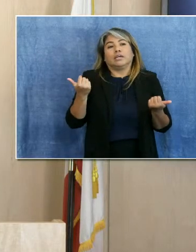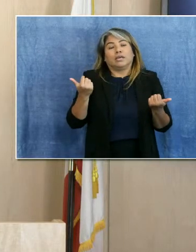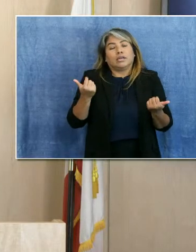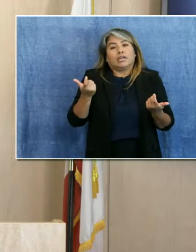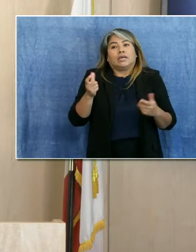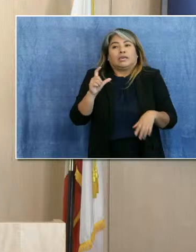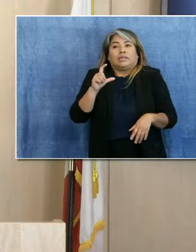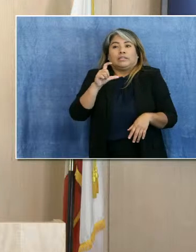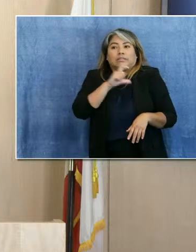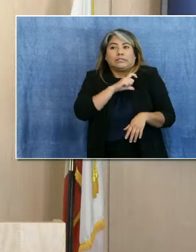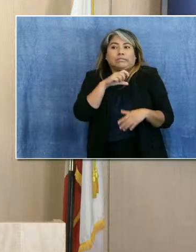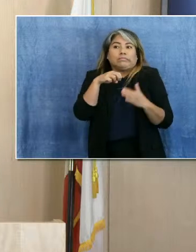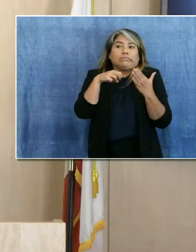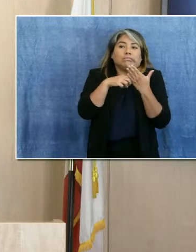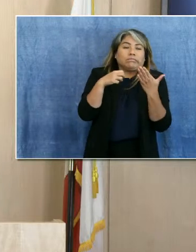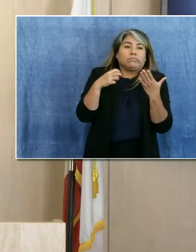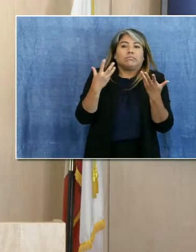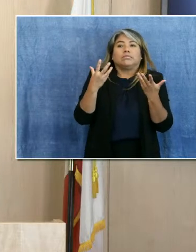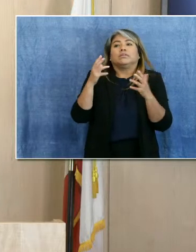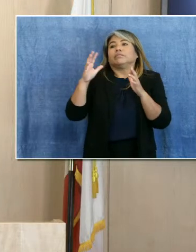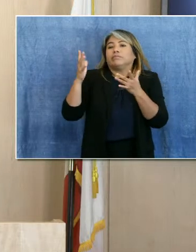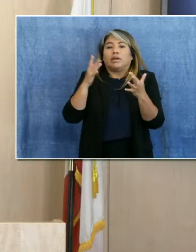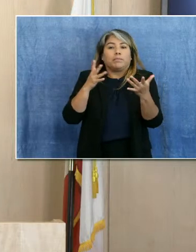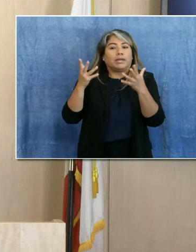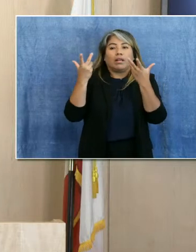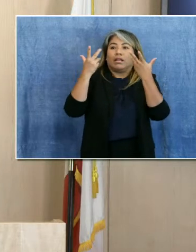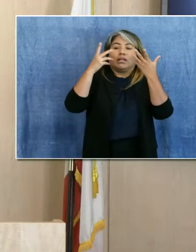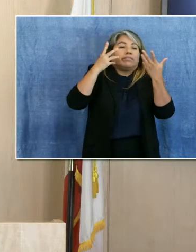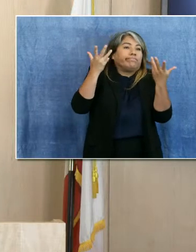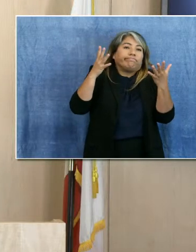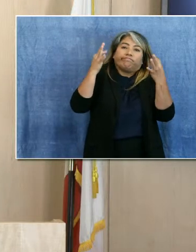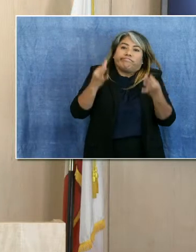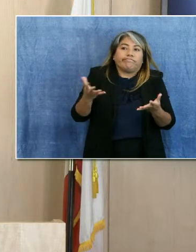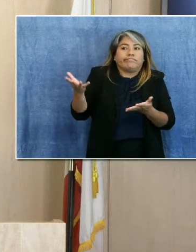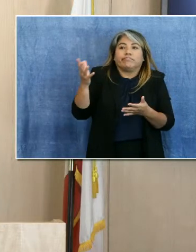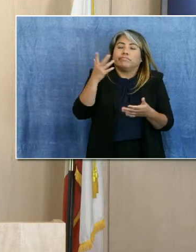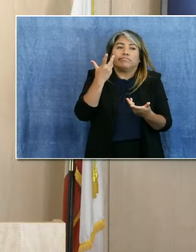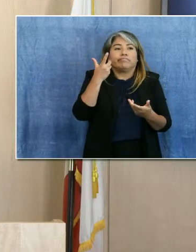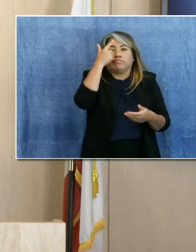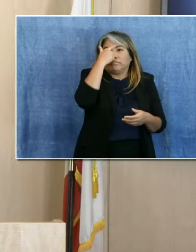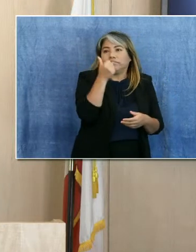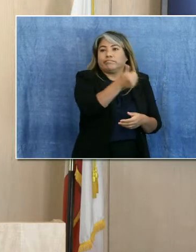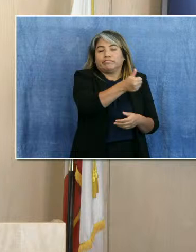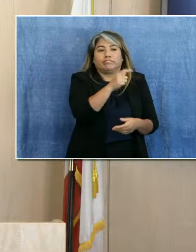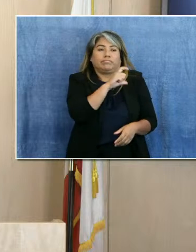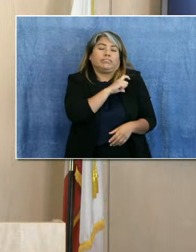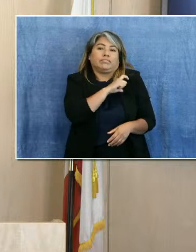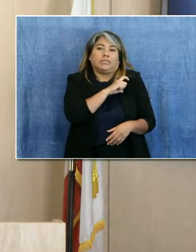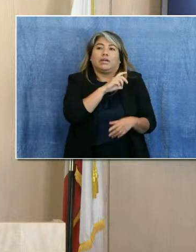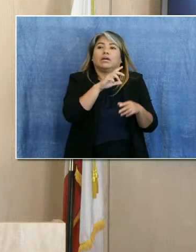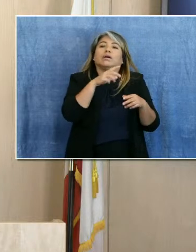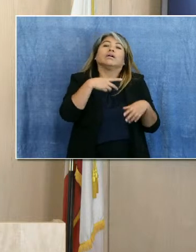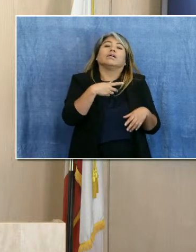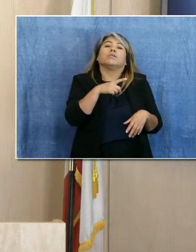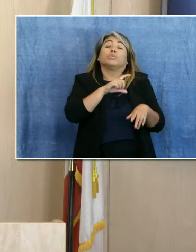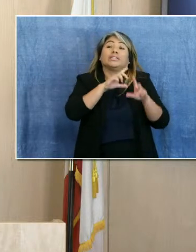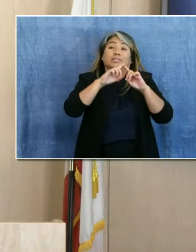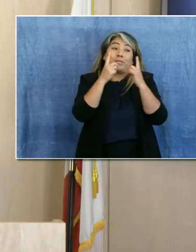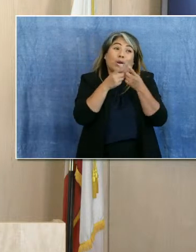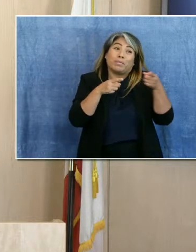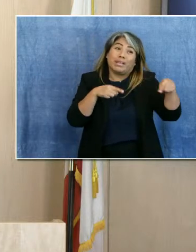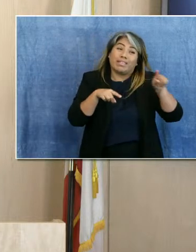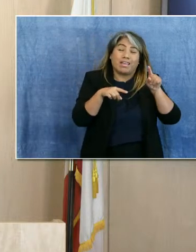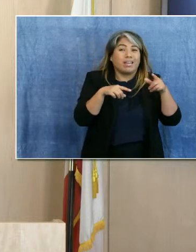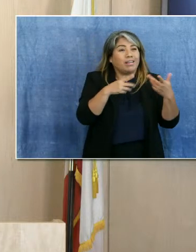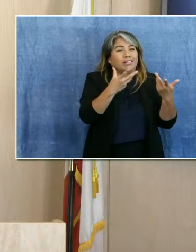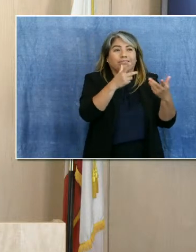enforcement posture as it relates to individuals, we really would have to refer you to the law enforcement entities for those jurisdictions, as it is